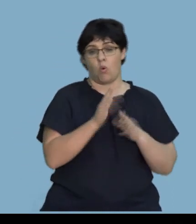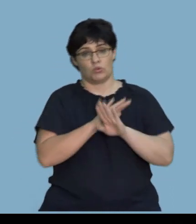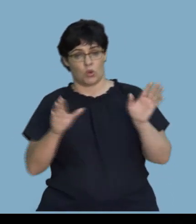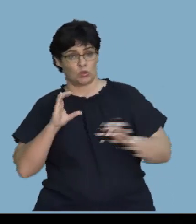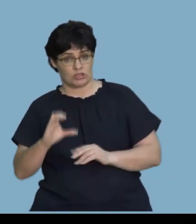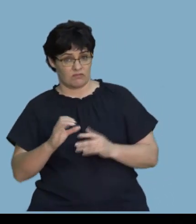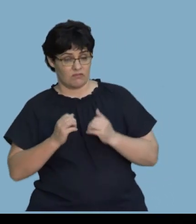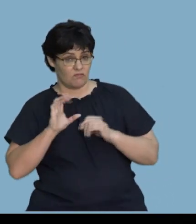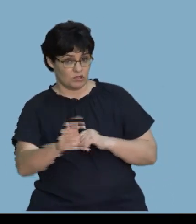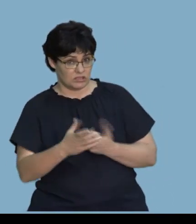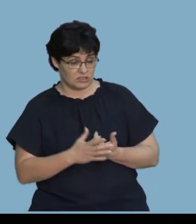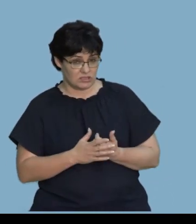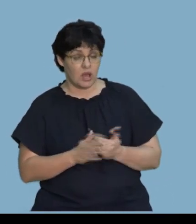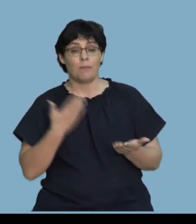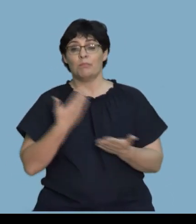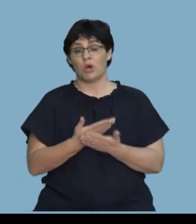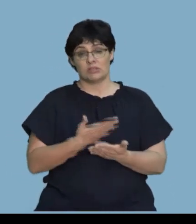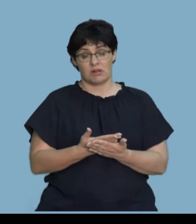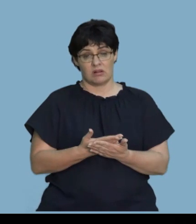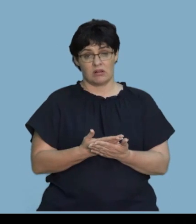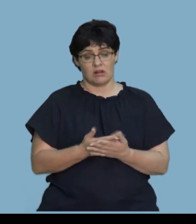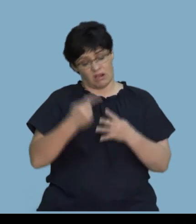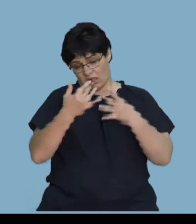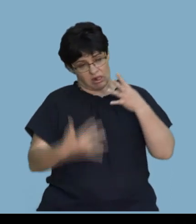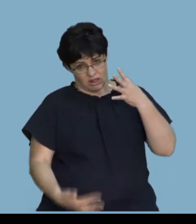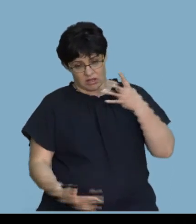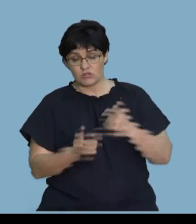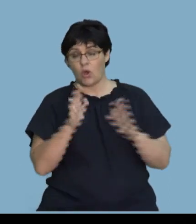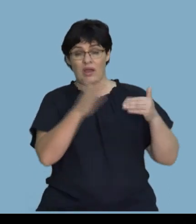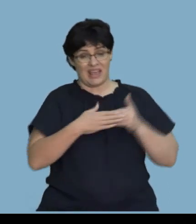not? So the possibilities are endless. So pay